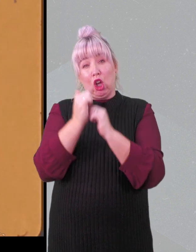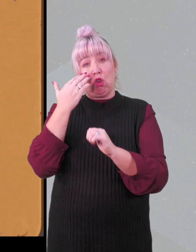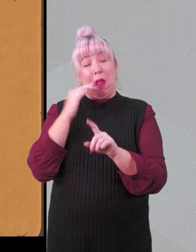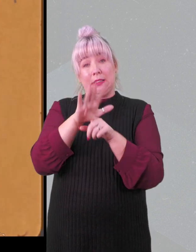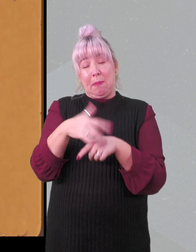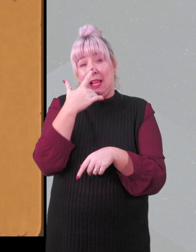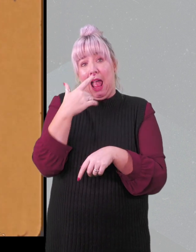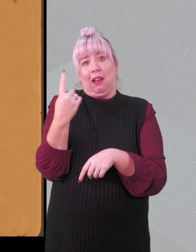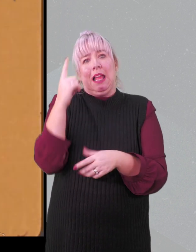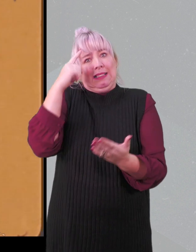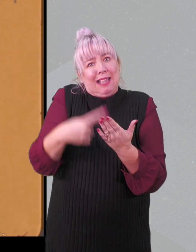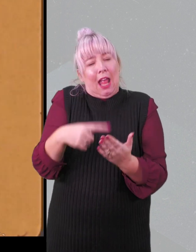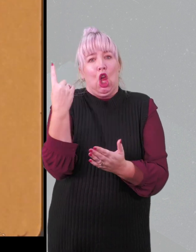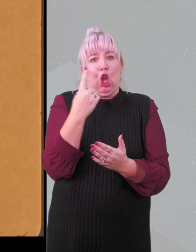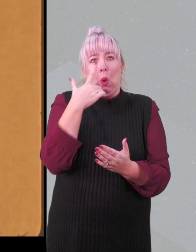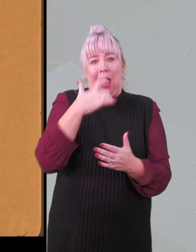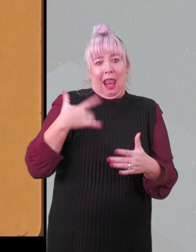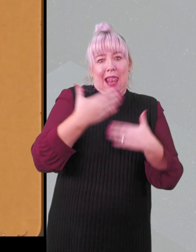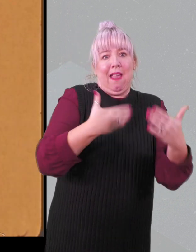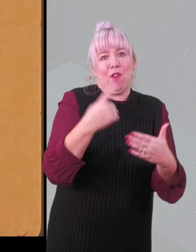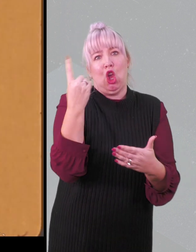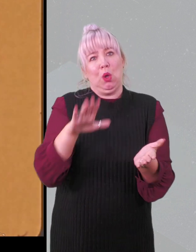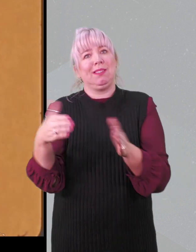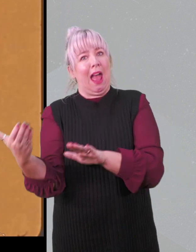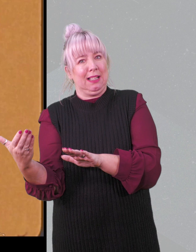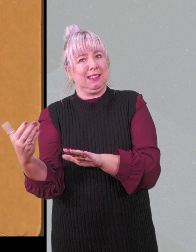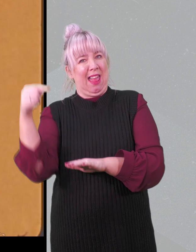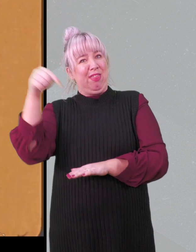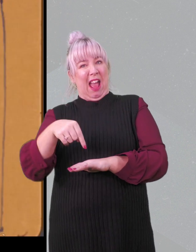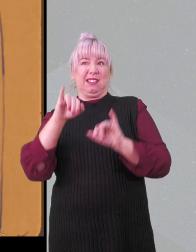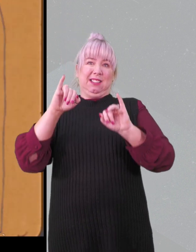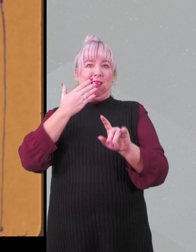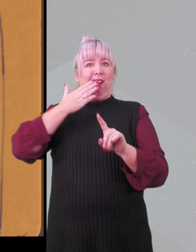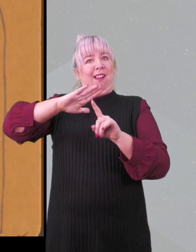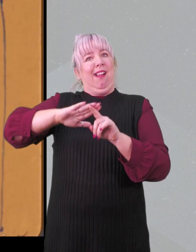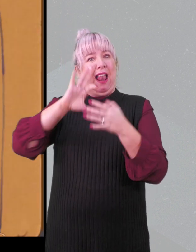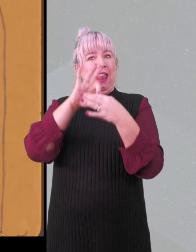who lives and who dies, the medical field must dismantle its own racist practices.